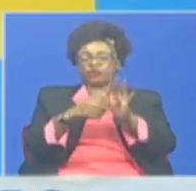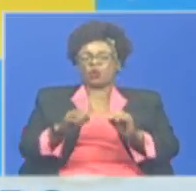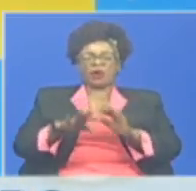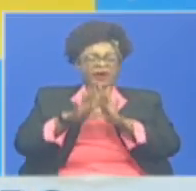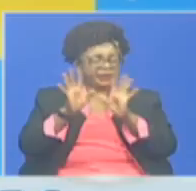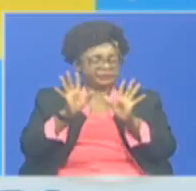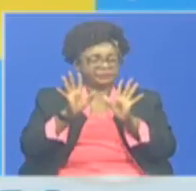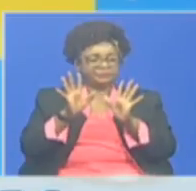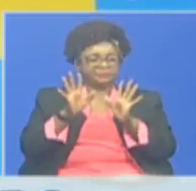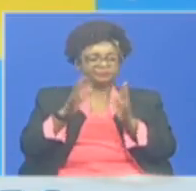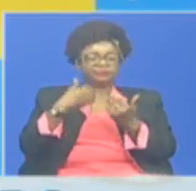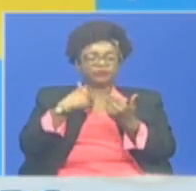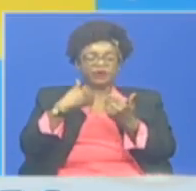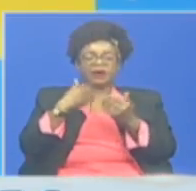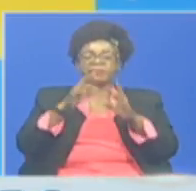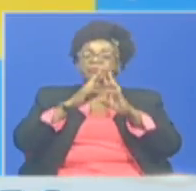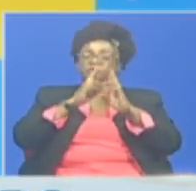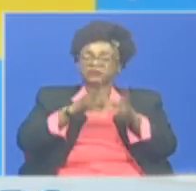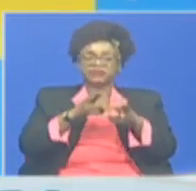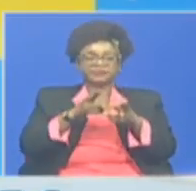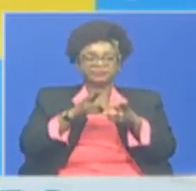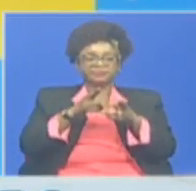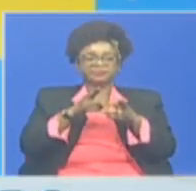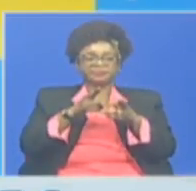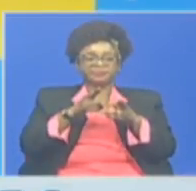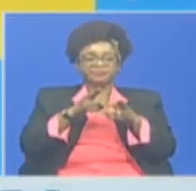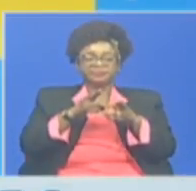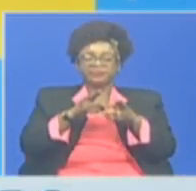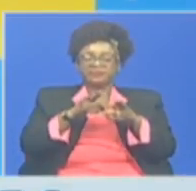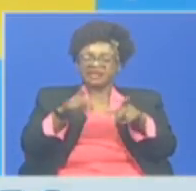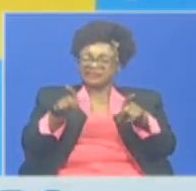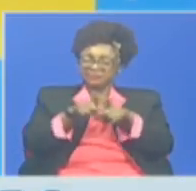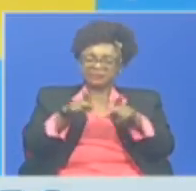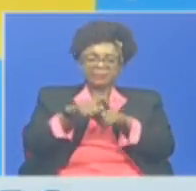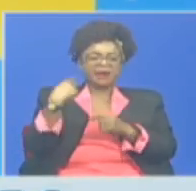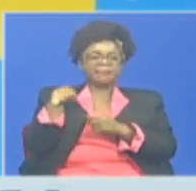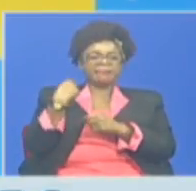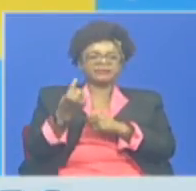they were reporting similar figures